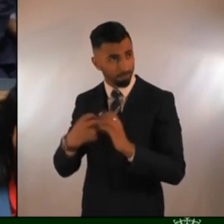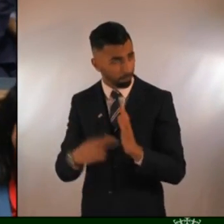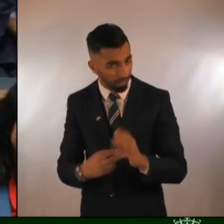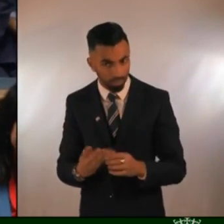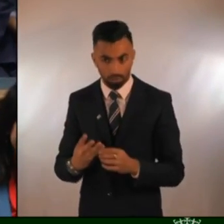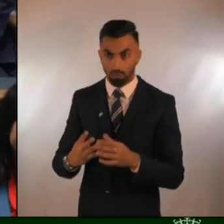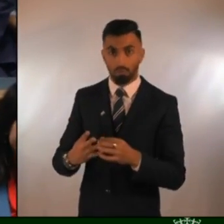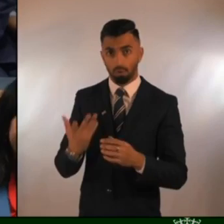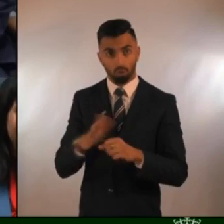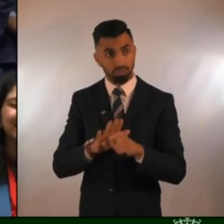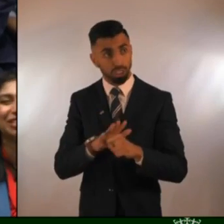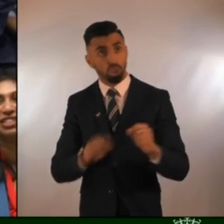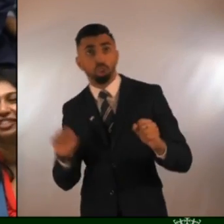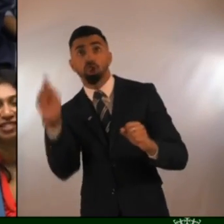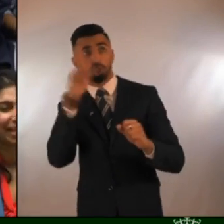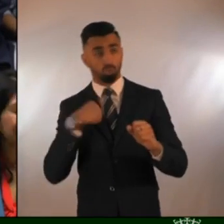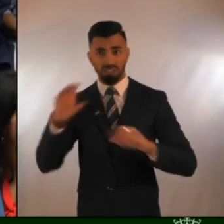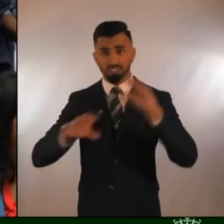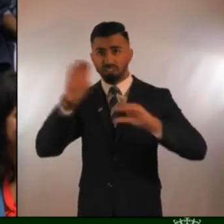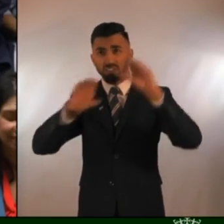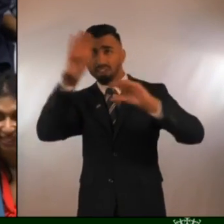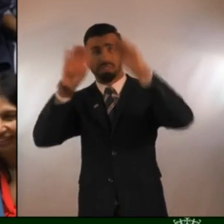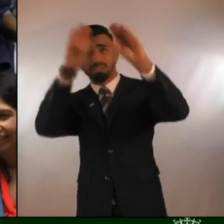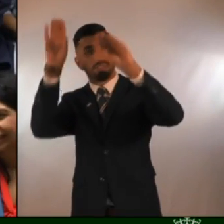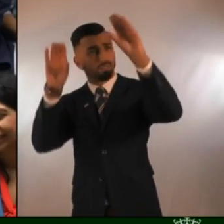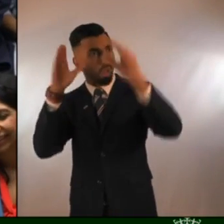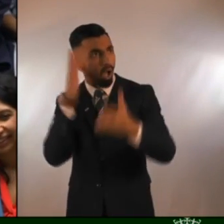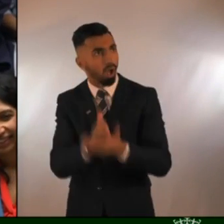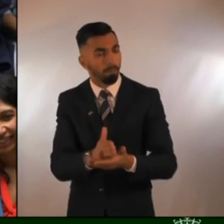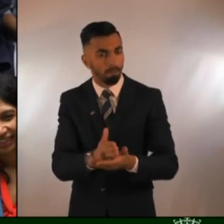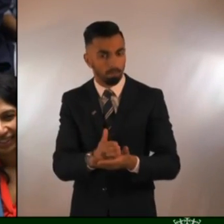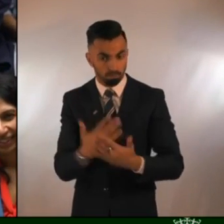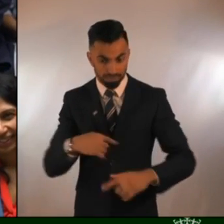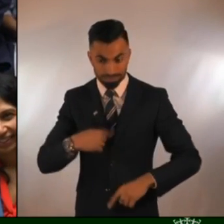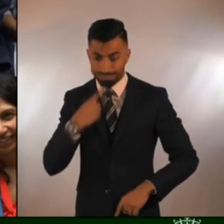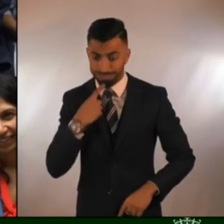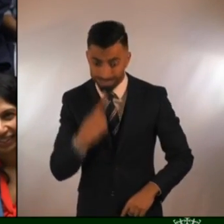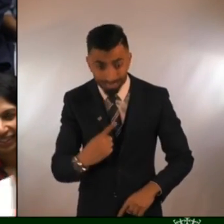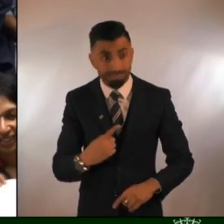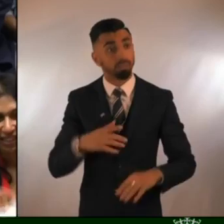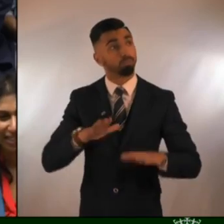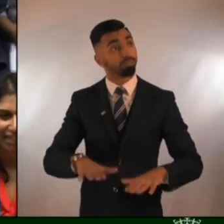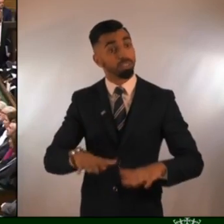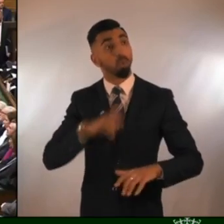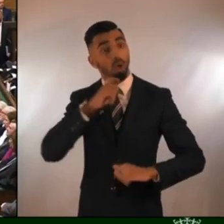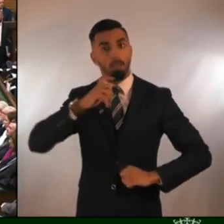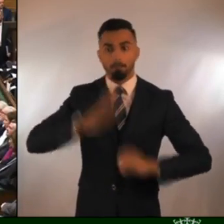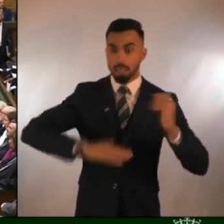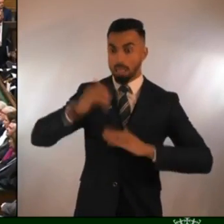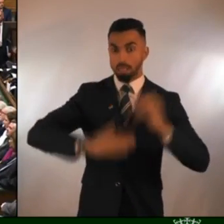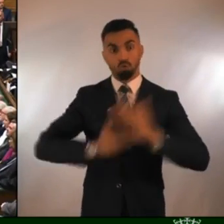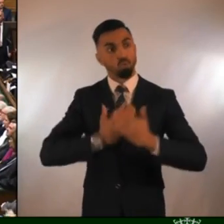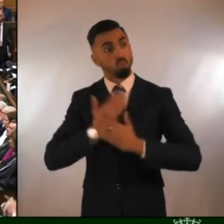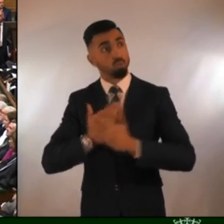in every region and every nation of our United Kingdom. We promised to get Britain building. This budget is getting it done.